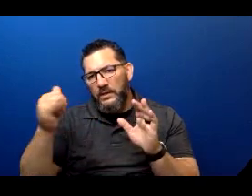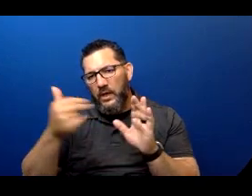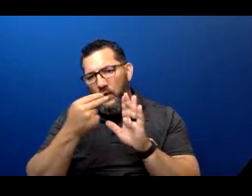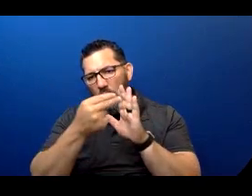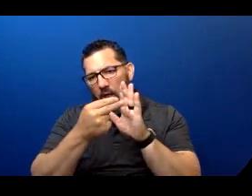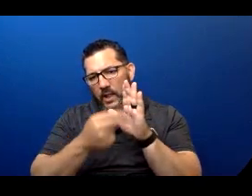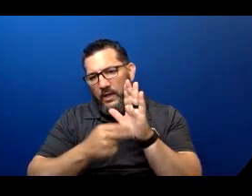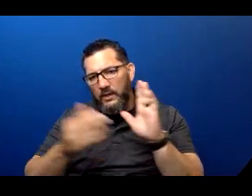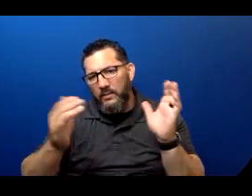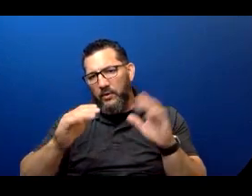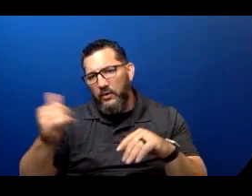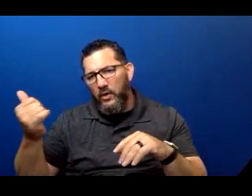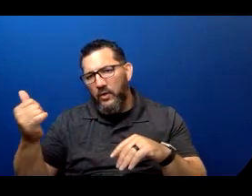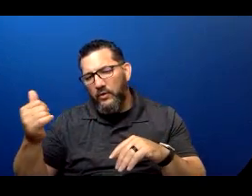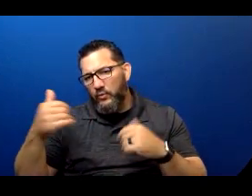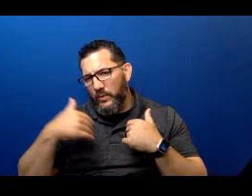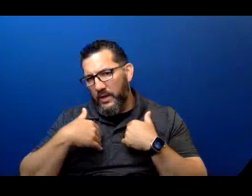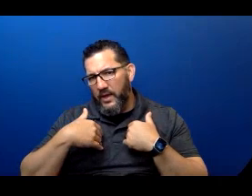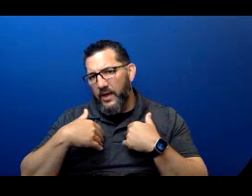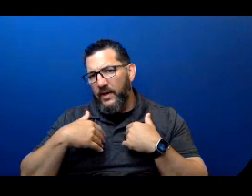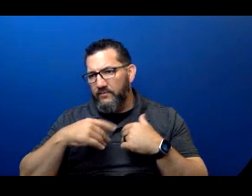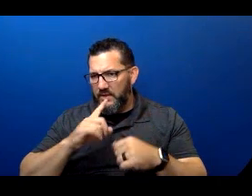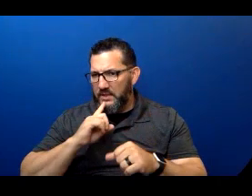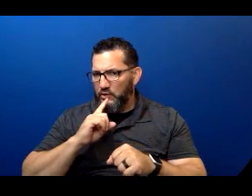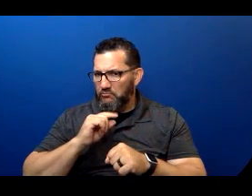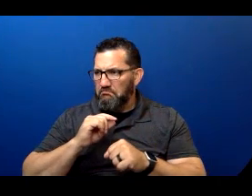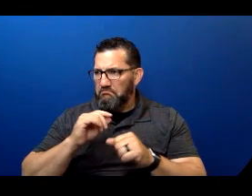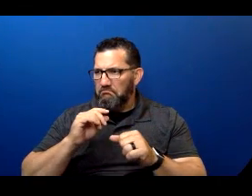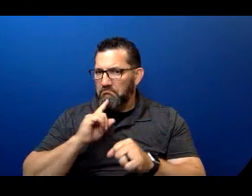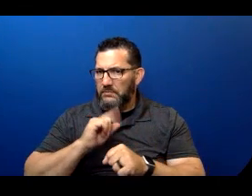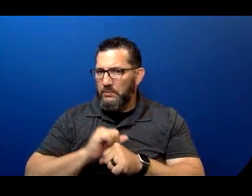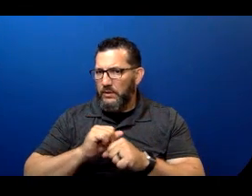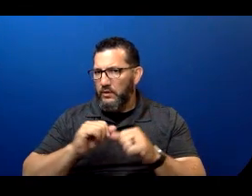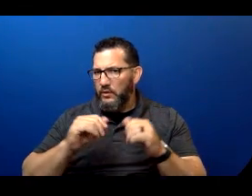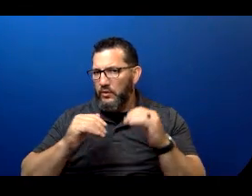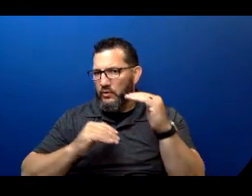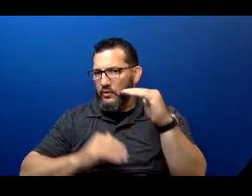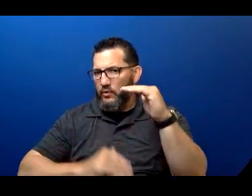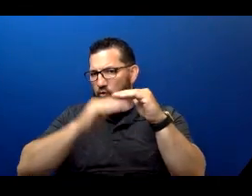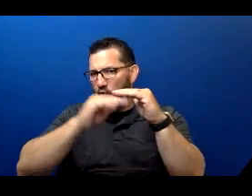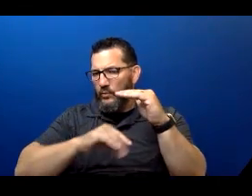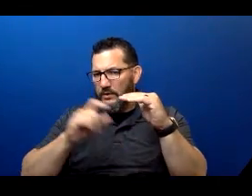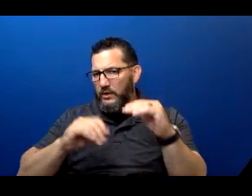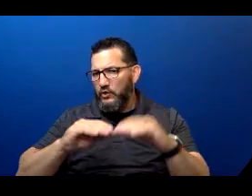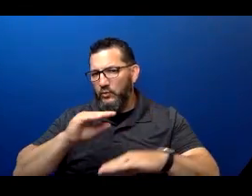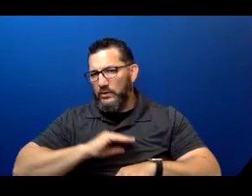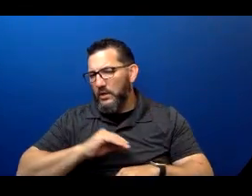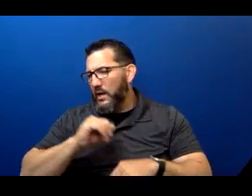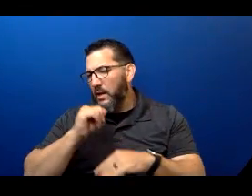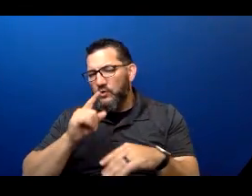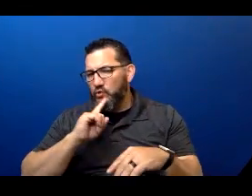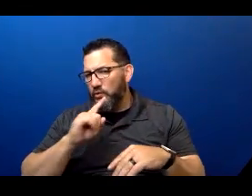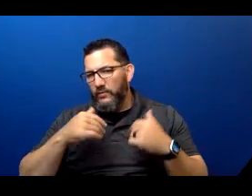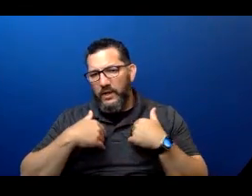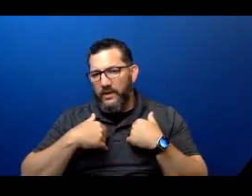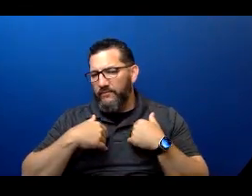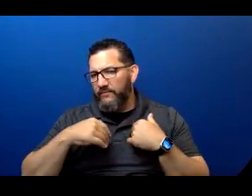counties. And do we actually have a legitimate threshold that we need to reach? I am not sure if we have a